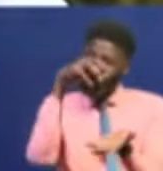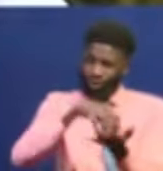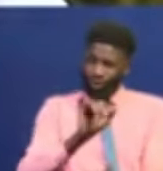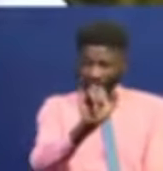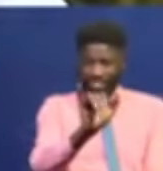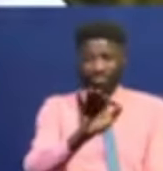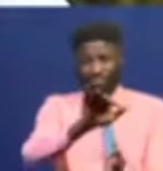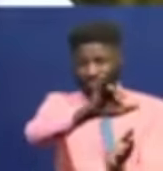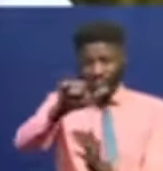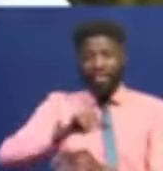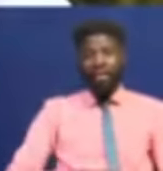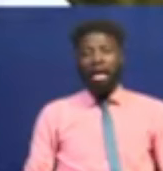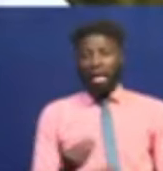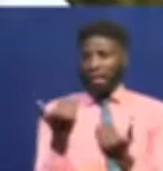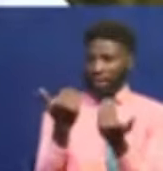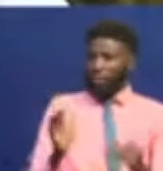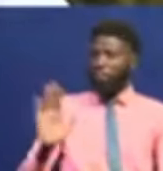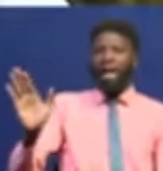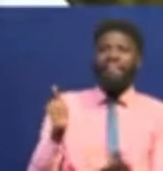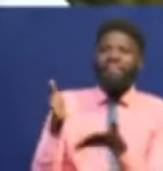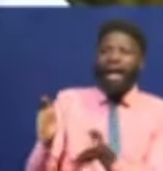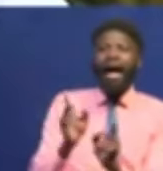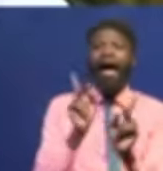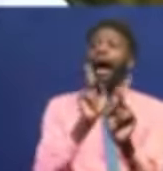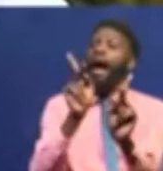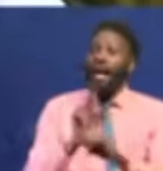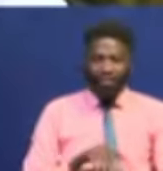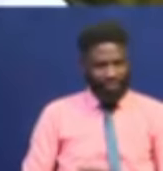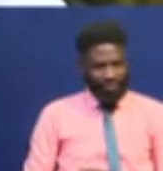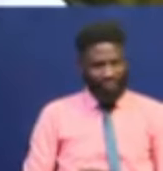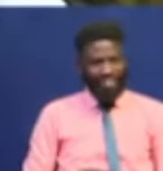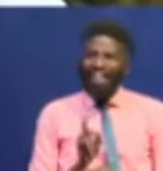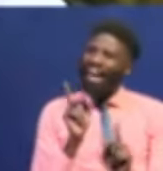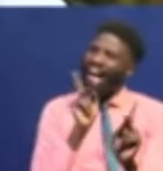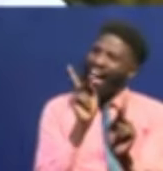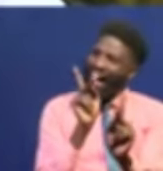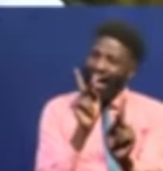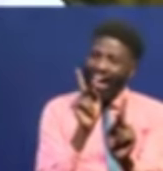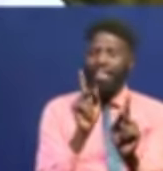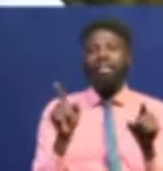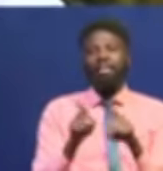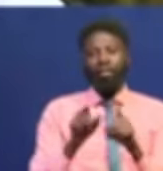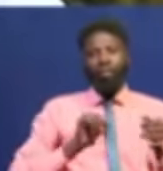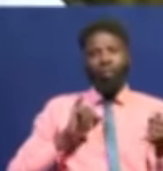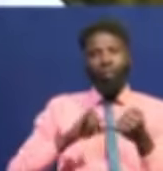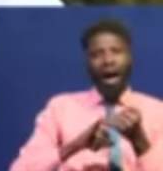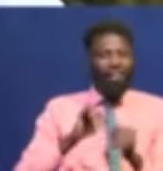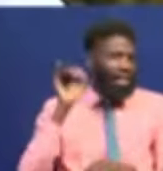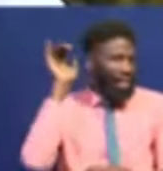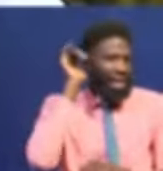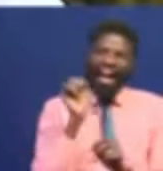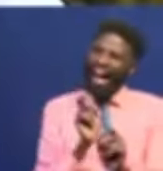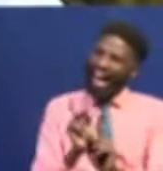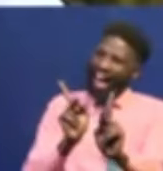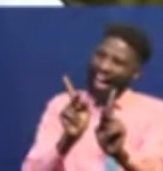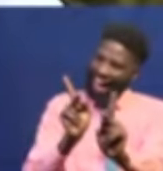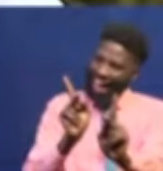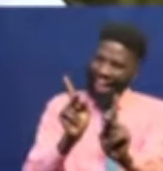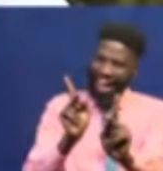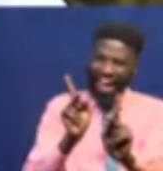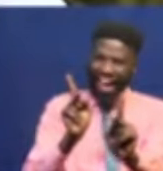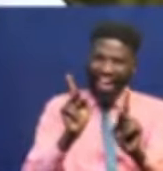the children were screaming, and a sound that we believe belongs to the wife was also heard, screaming